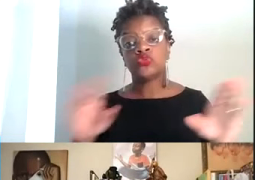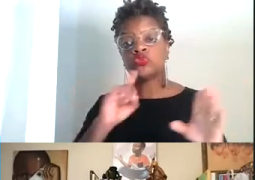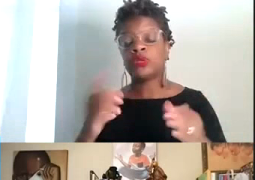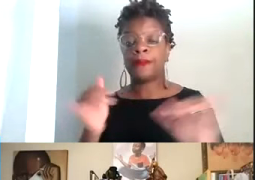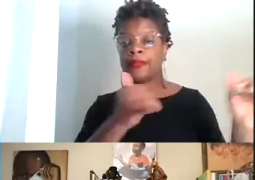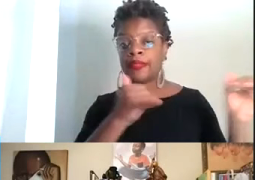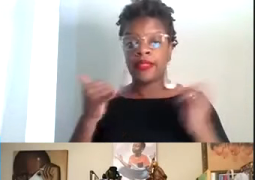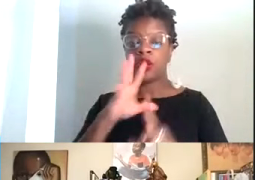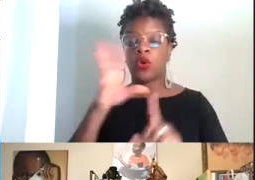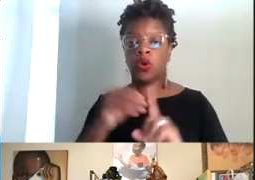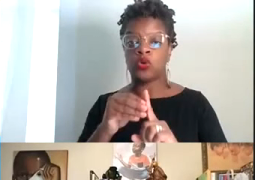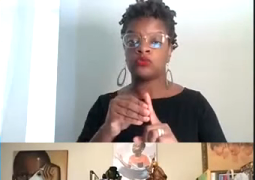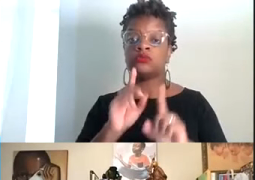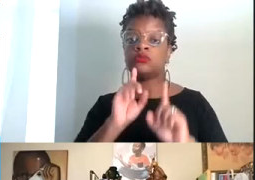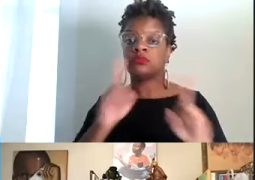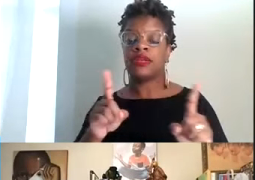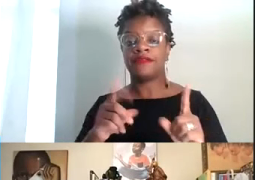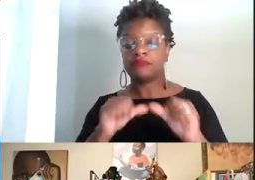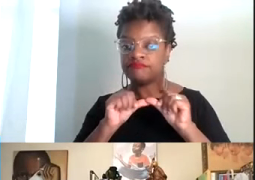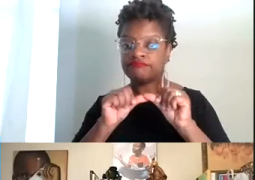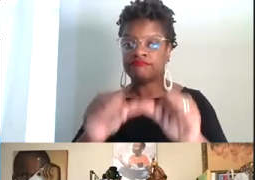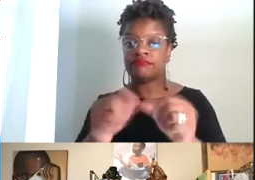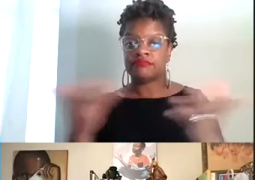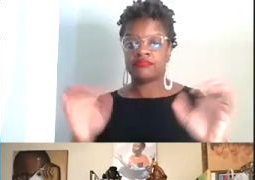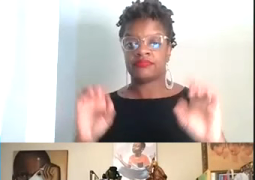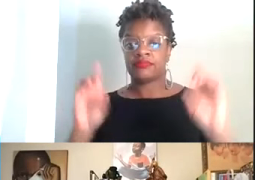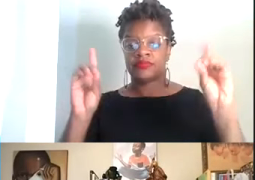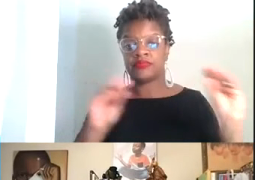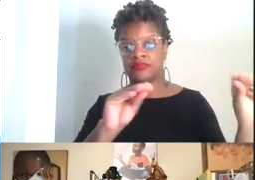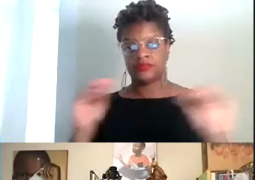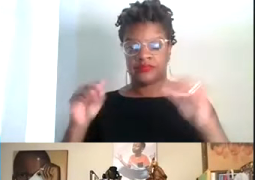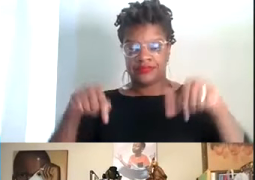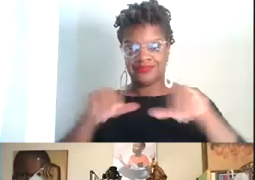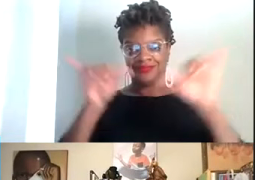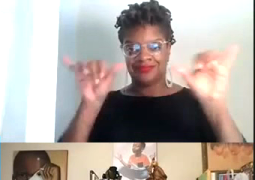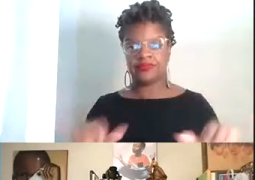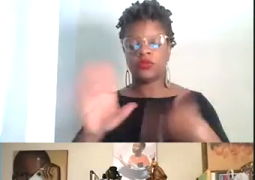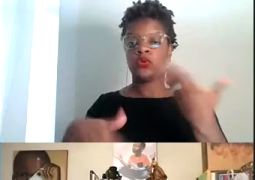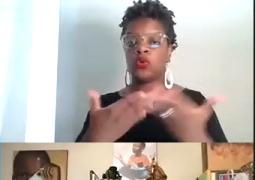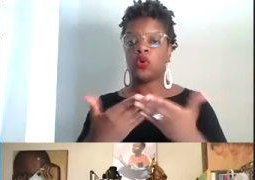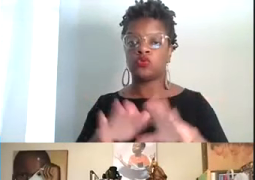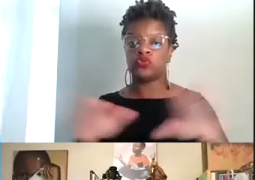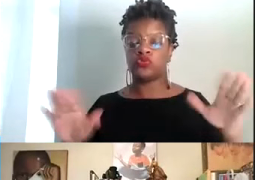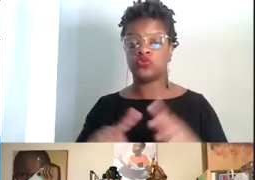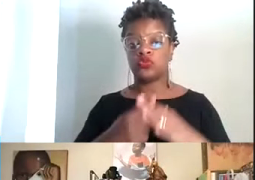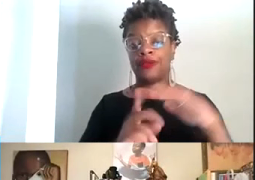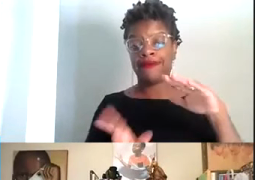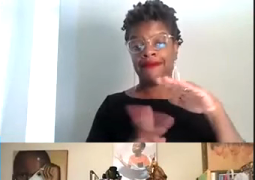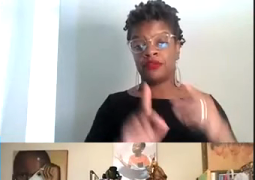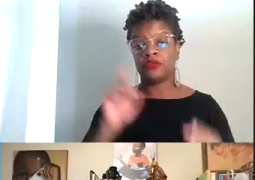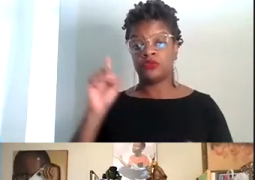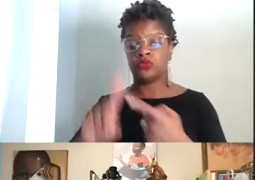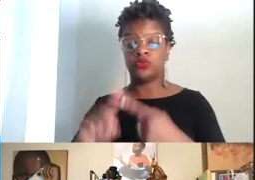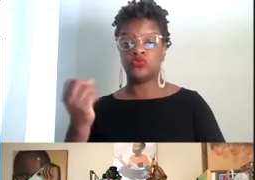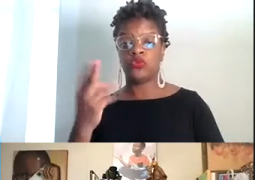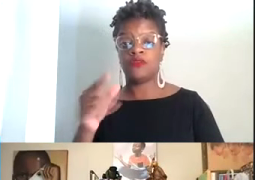culturally responsive and sustaining way within our education system. All children, that's from pre-K through 12th grade,